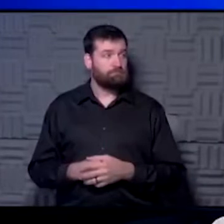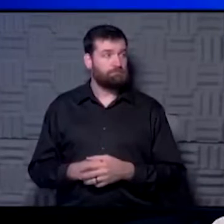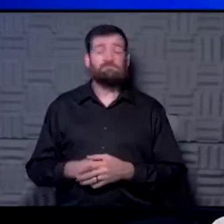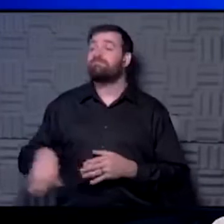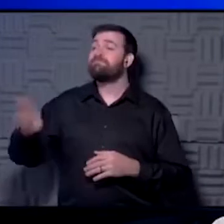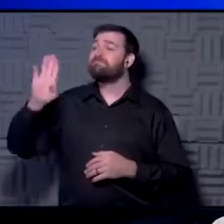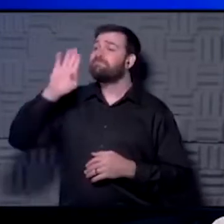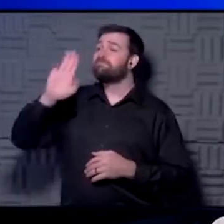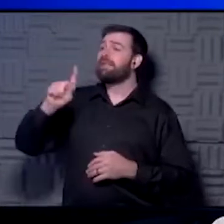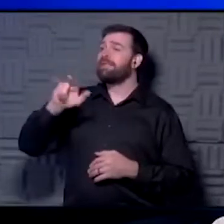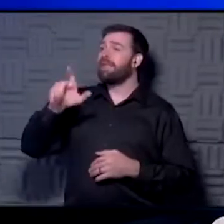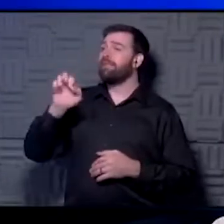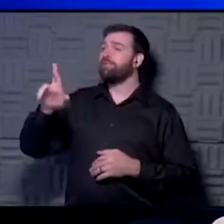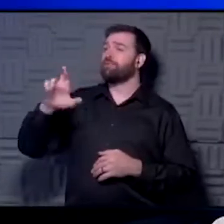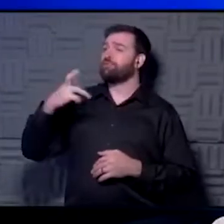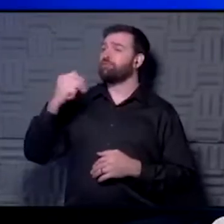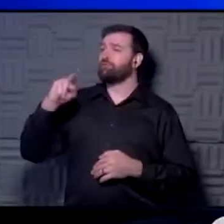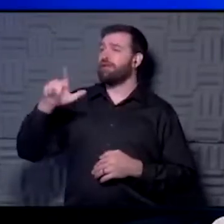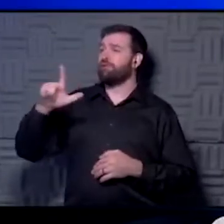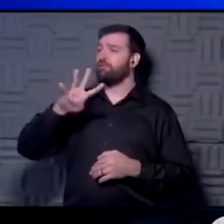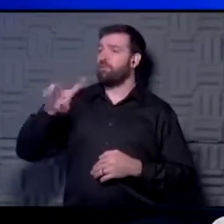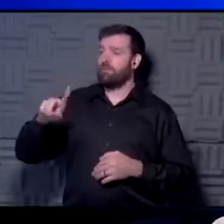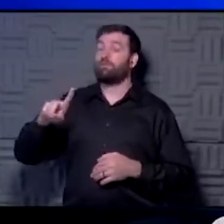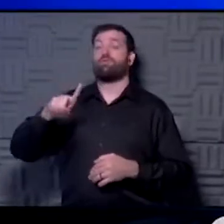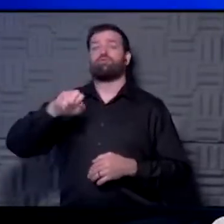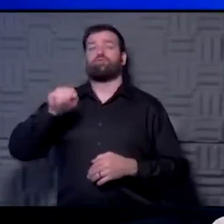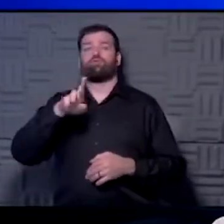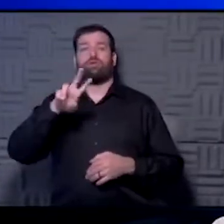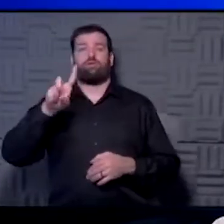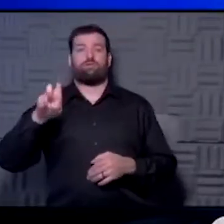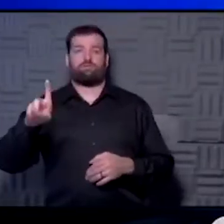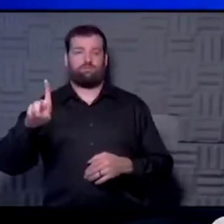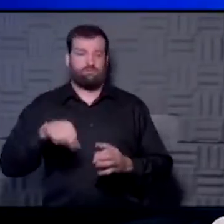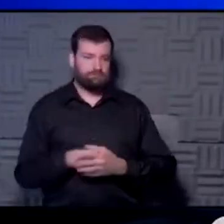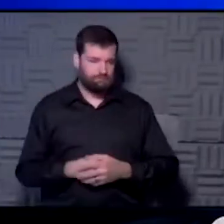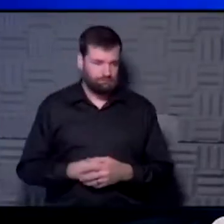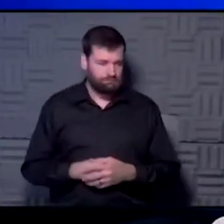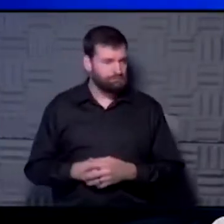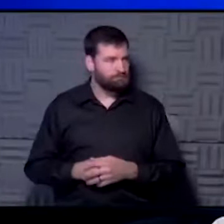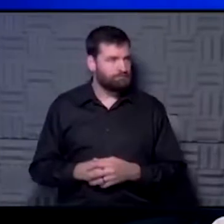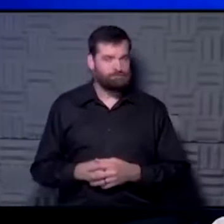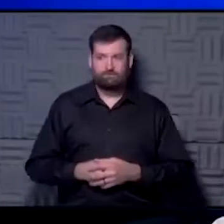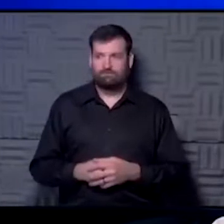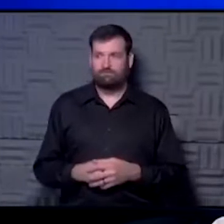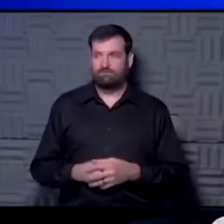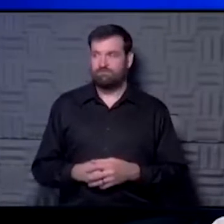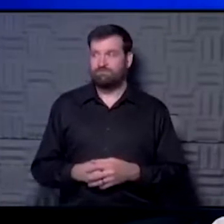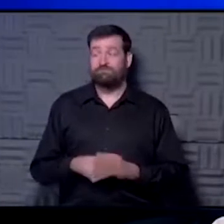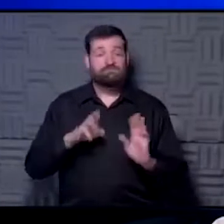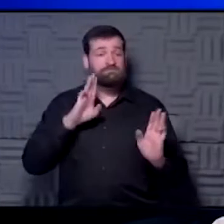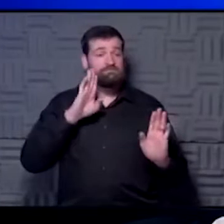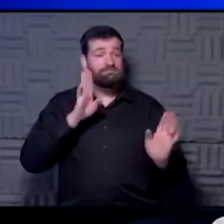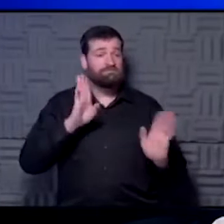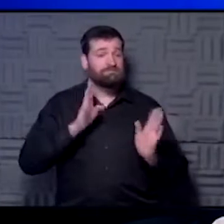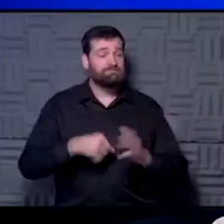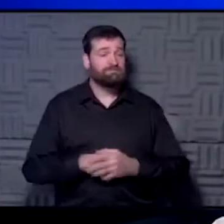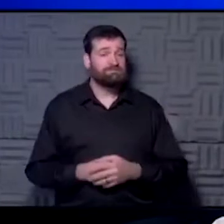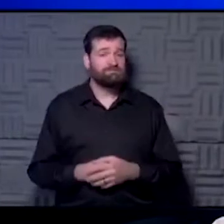Hi, it's Taylor at Channel 41. How are you guys this morning? Hey, Jared. Welcome back. Taylor, hey. Hey, I wanted to ask